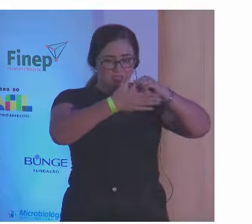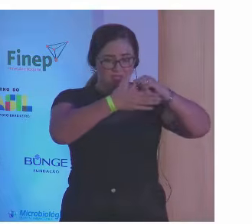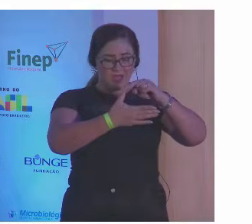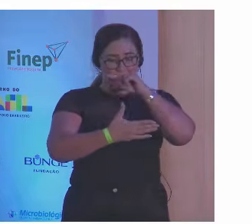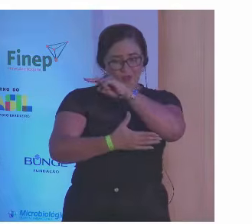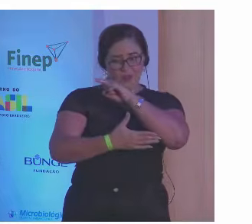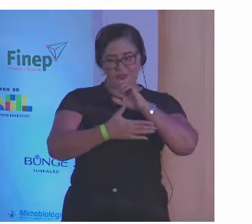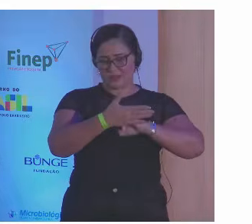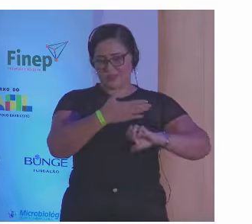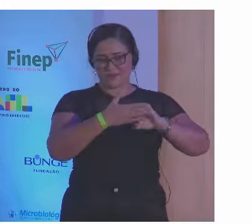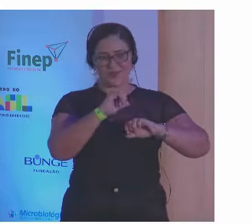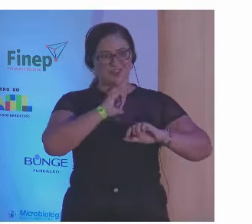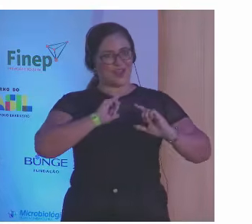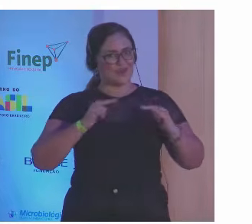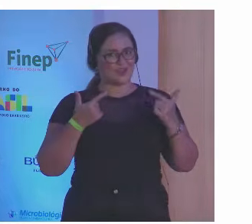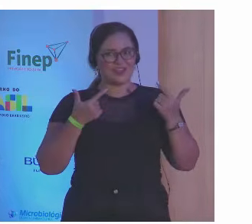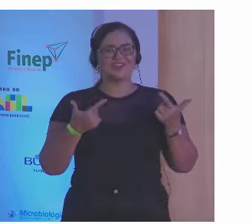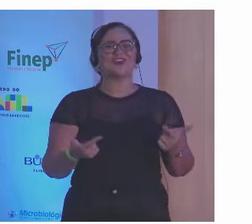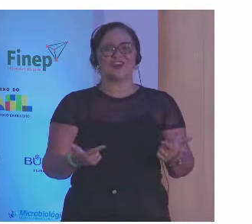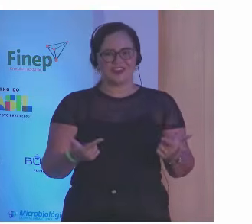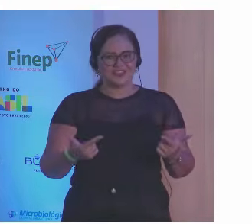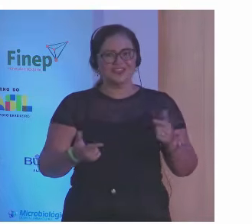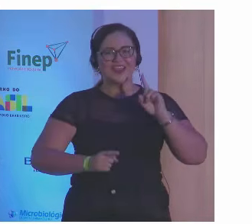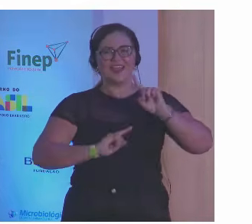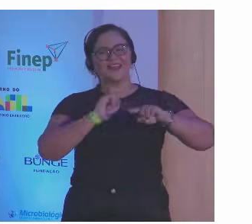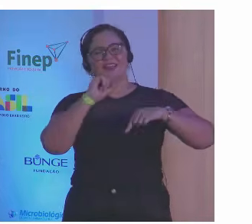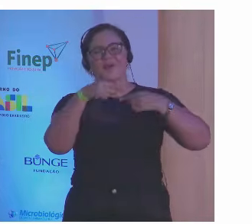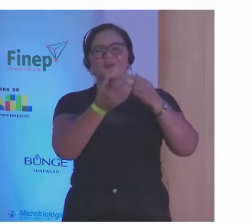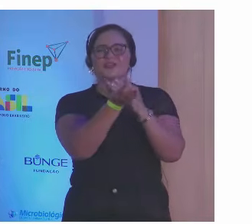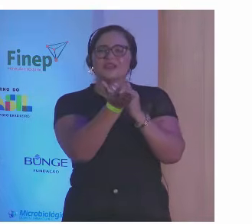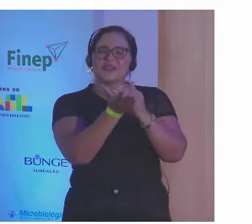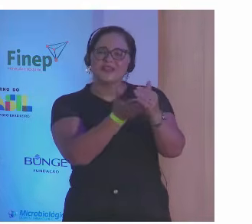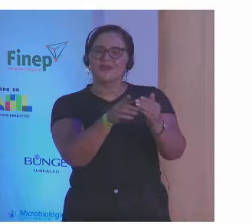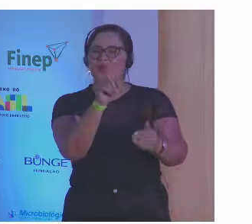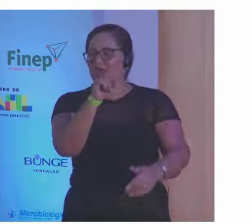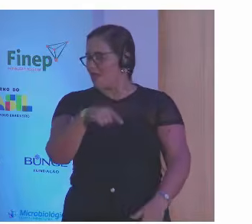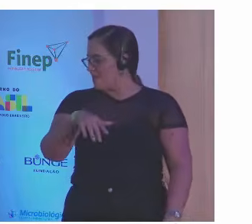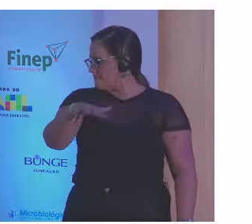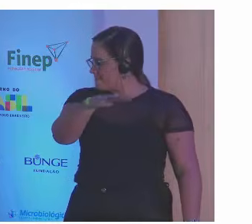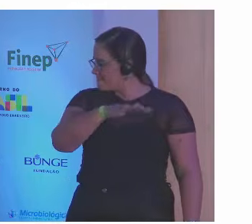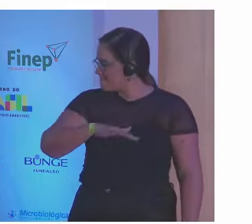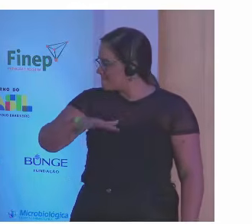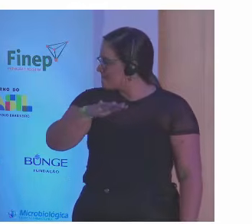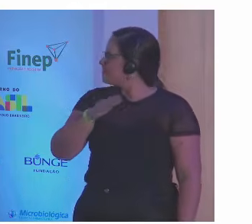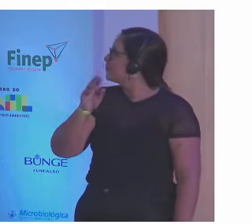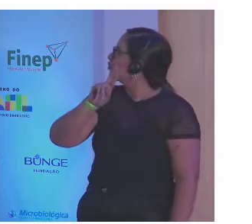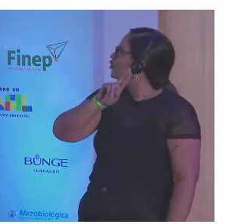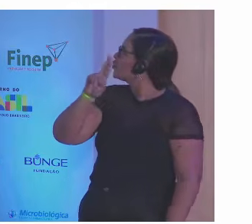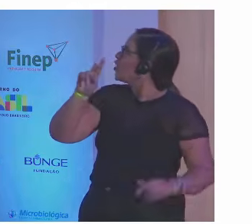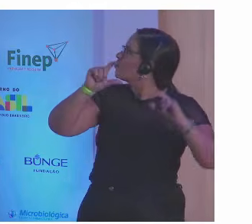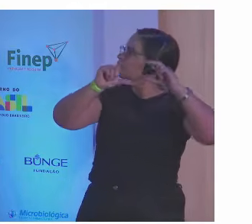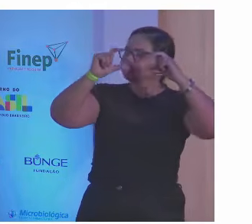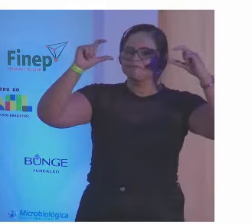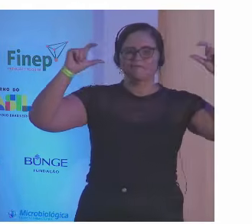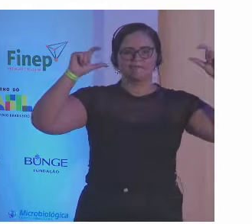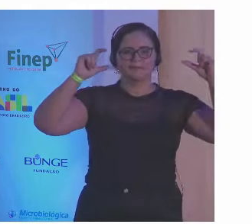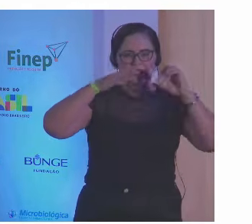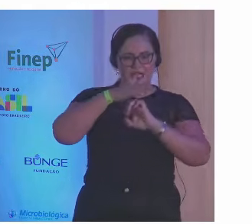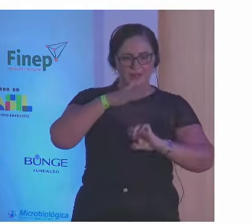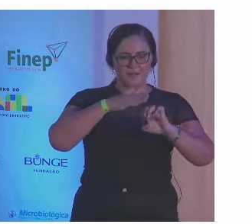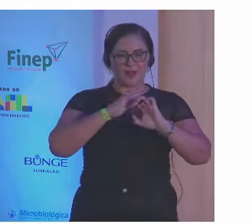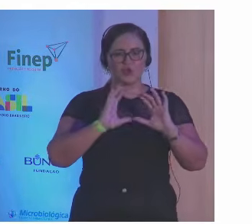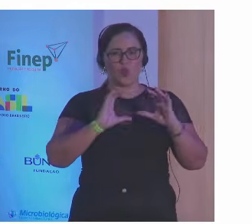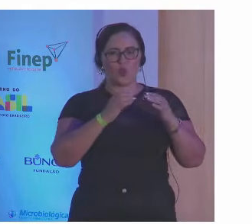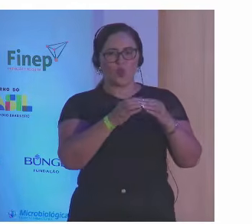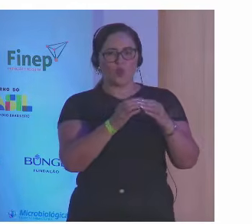today after the early start. Now this is Mercator Ocean International. This is an operational center. We are delivering ocean forecast.